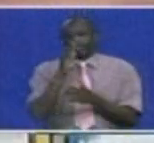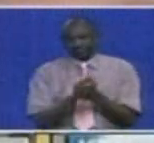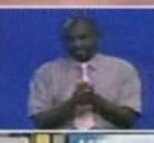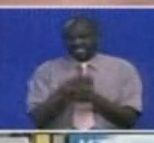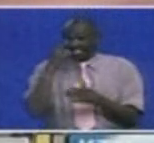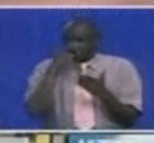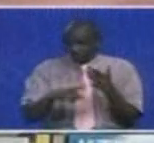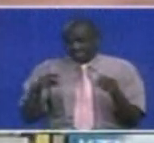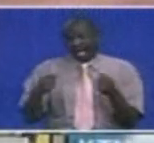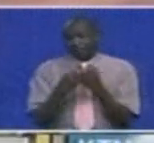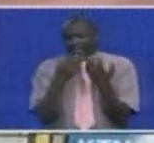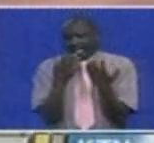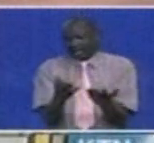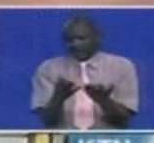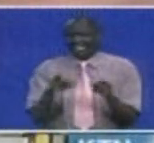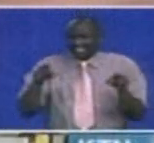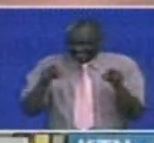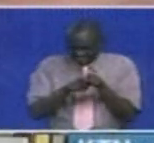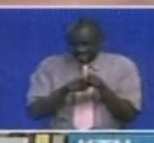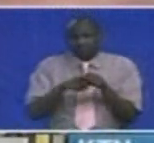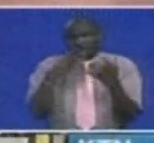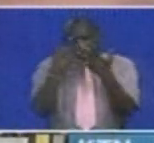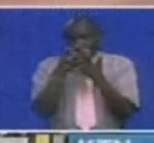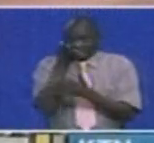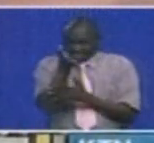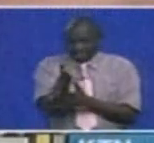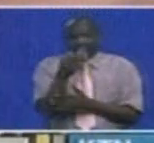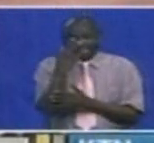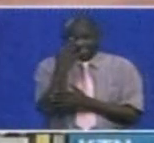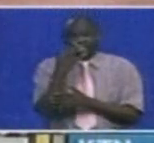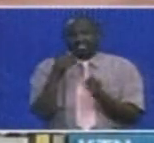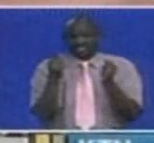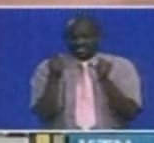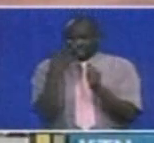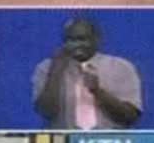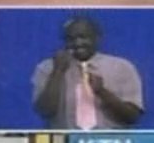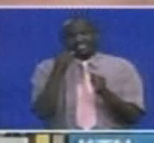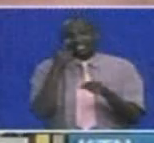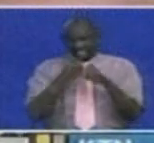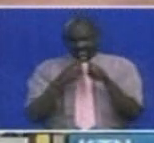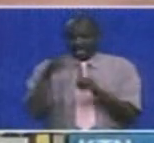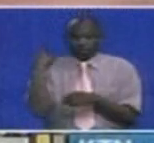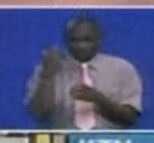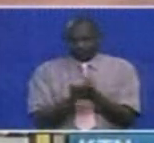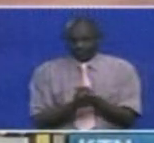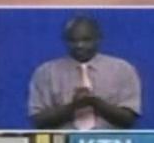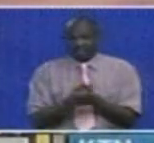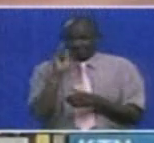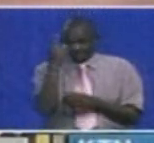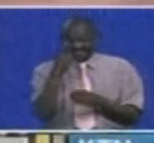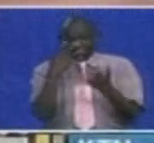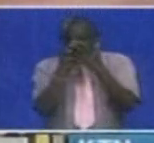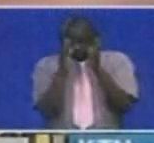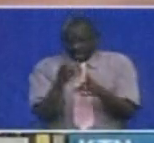to have occurred at the same institution 3 decades ago in December 1985. The first prisoner who